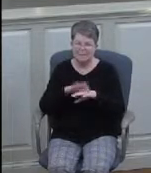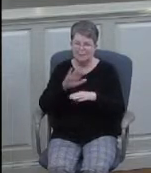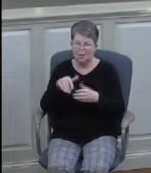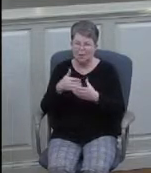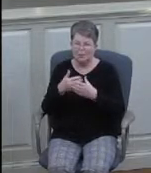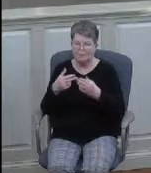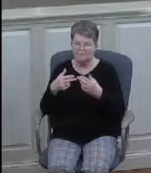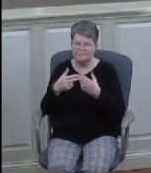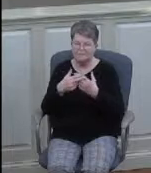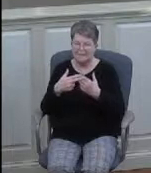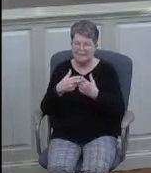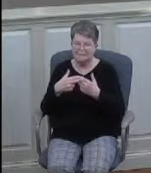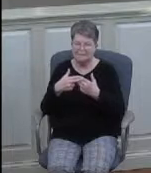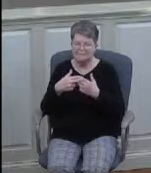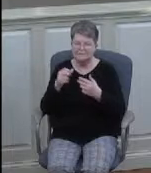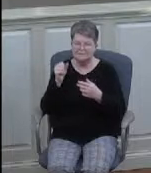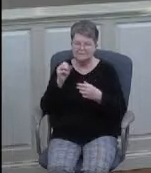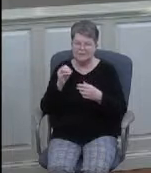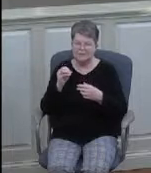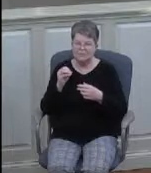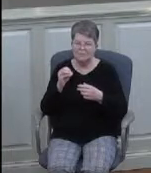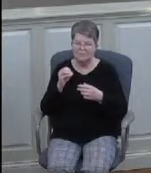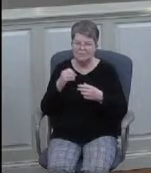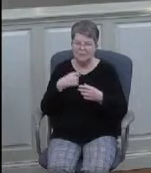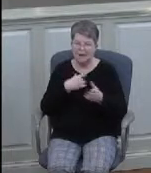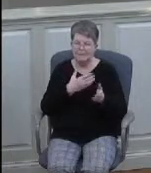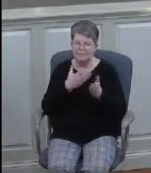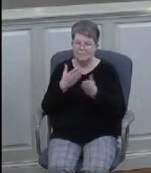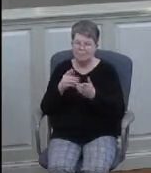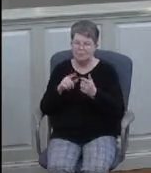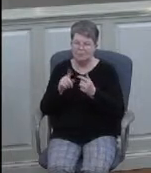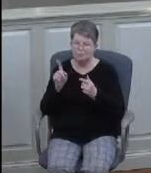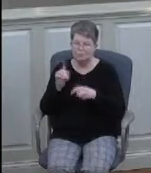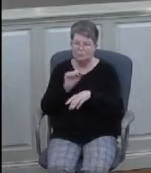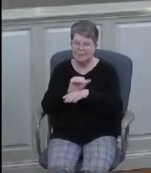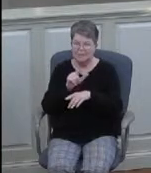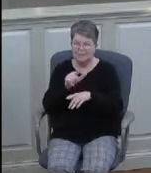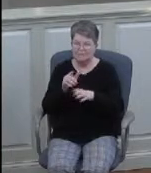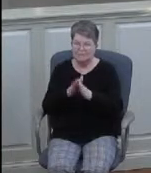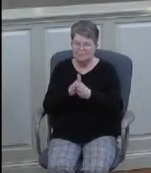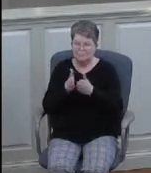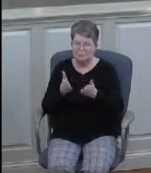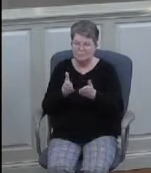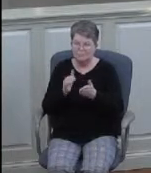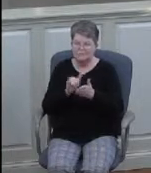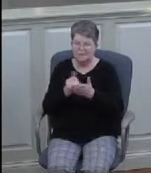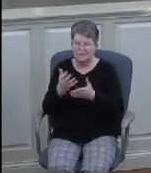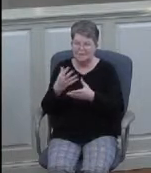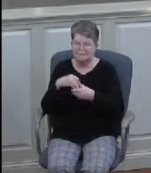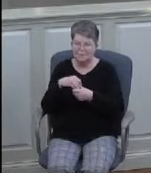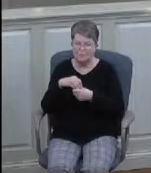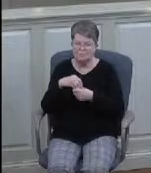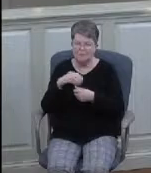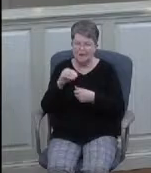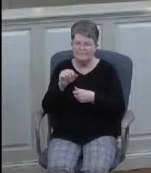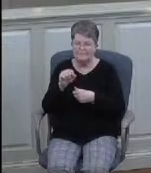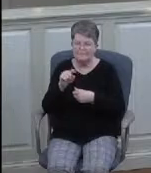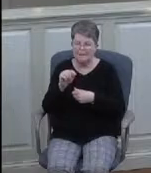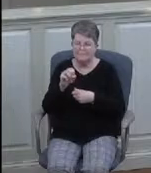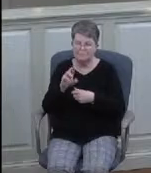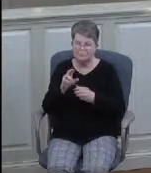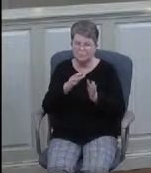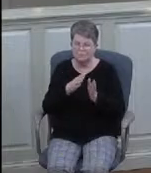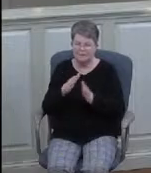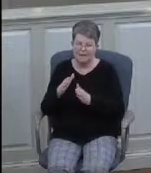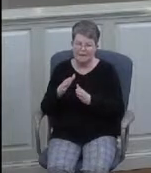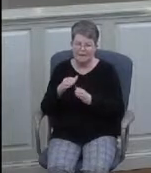at. And so I am bringing to you tonight this booklet, which incorporates the master plan in a